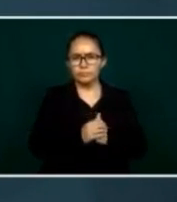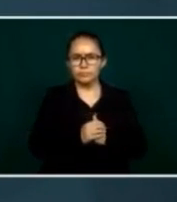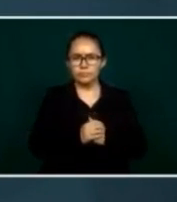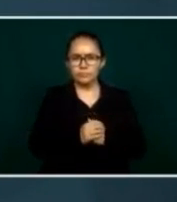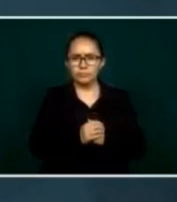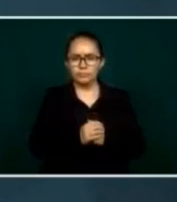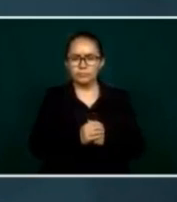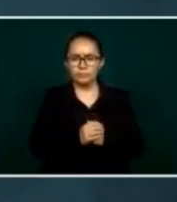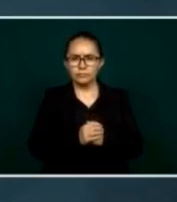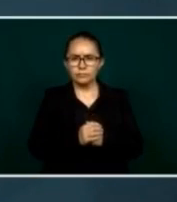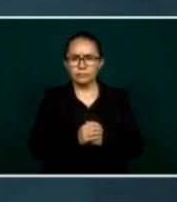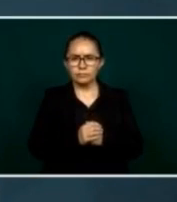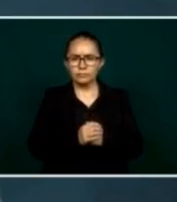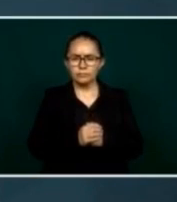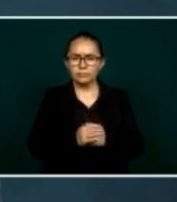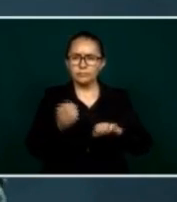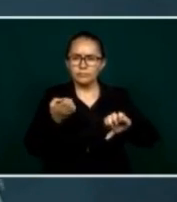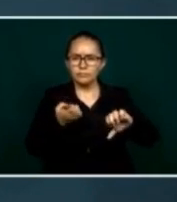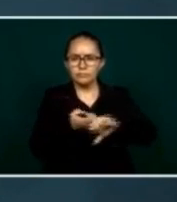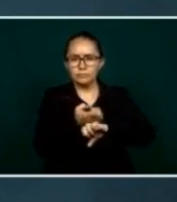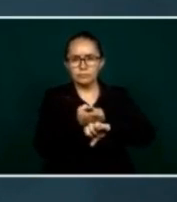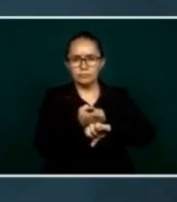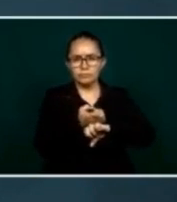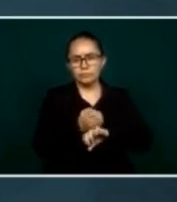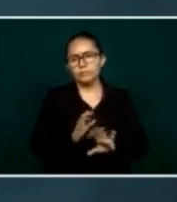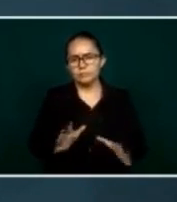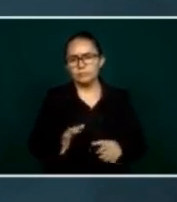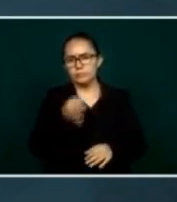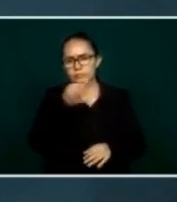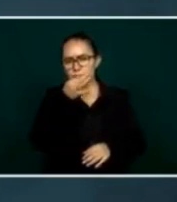all the areas that present themselves